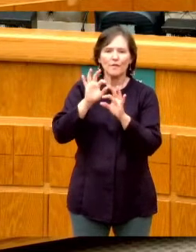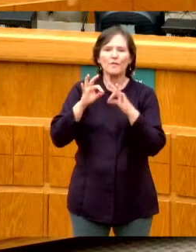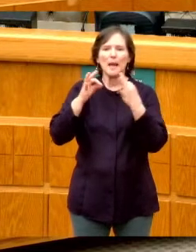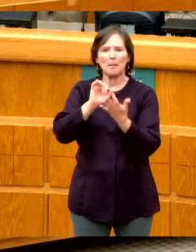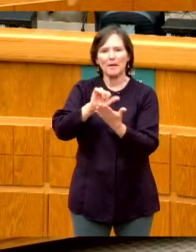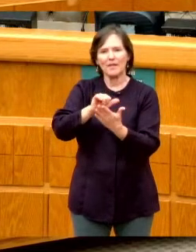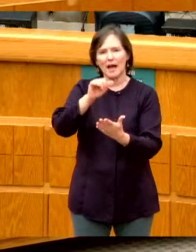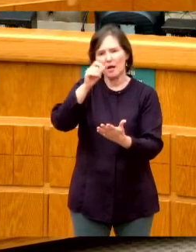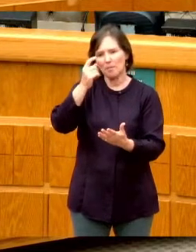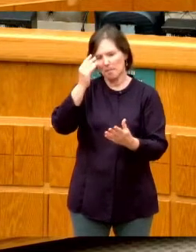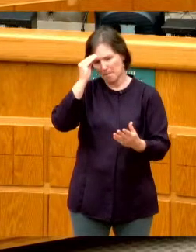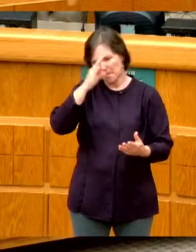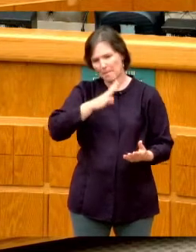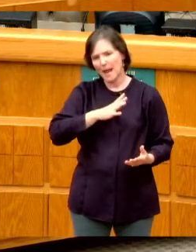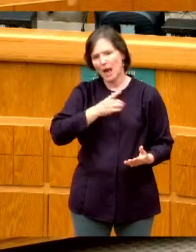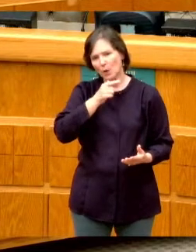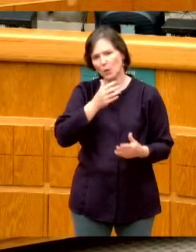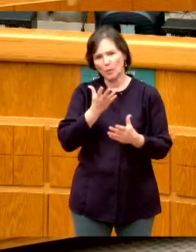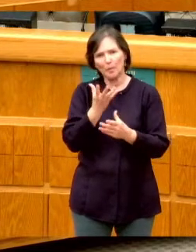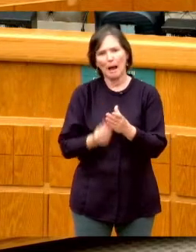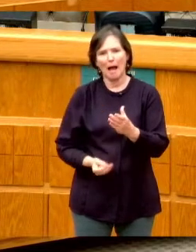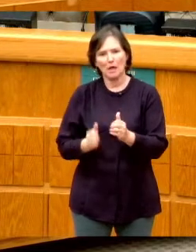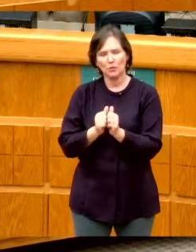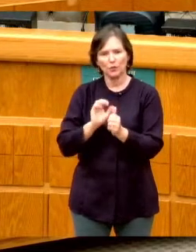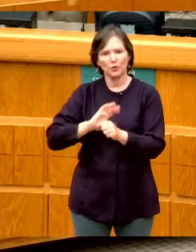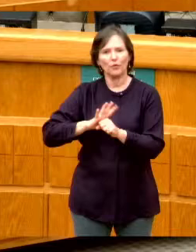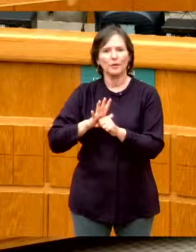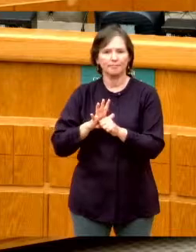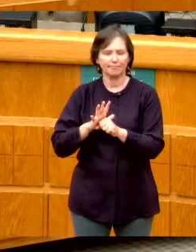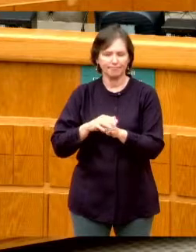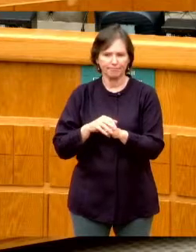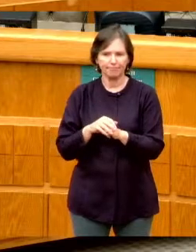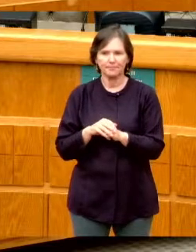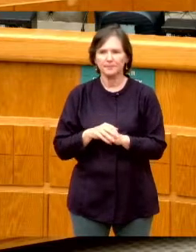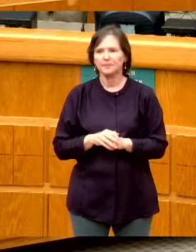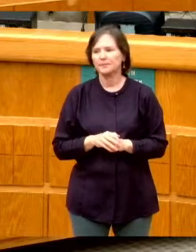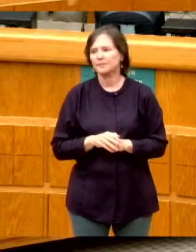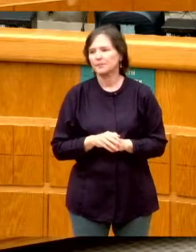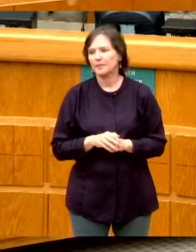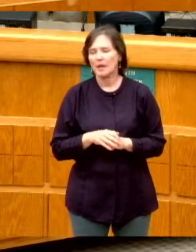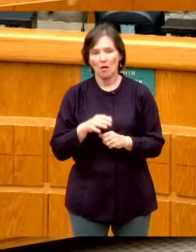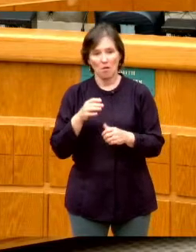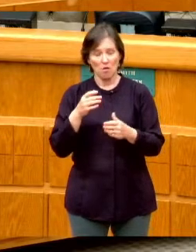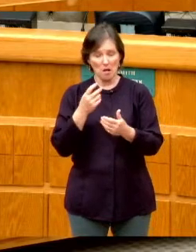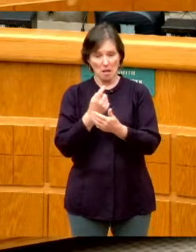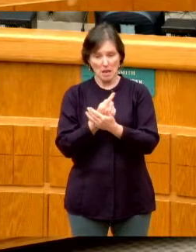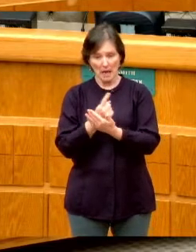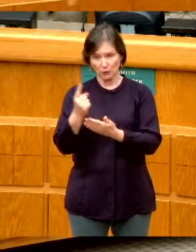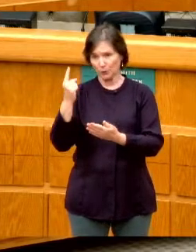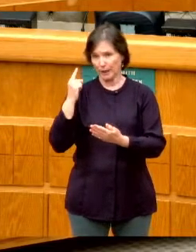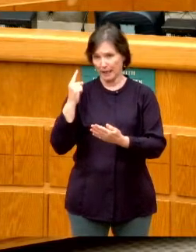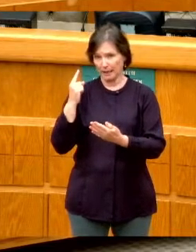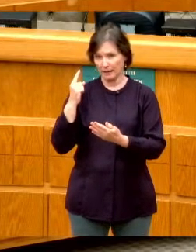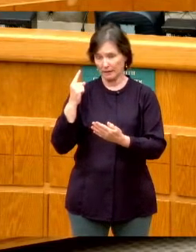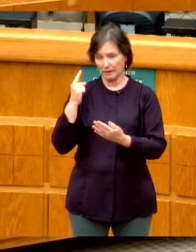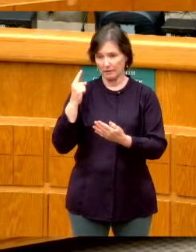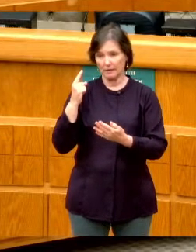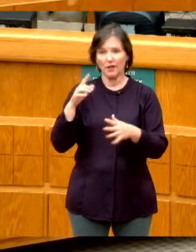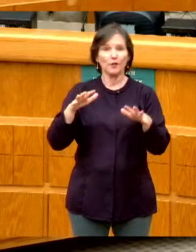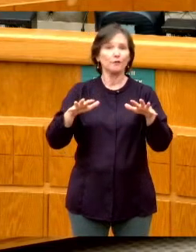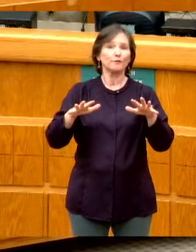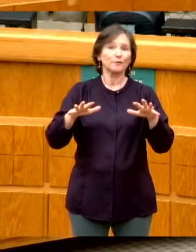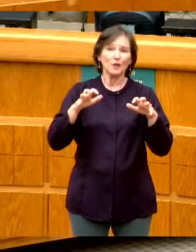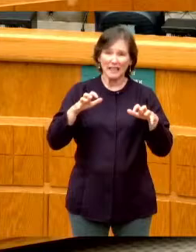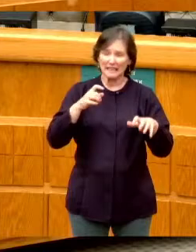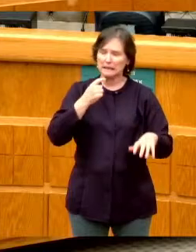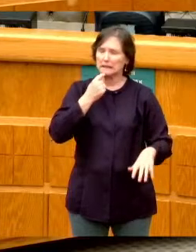And the last slide shows the deaths over the last 2 weeks. So if you look at last week, we had the weather,